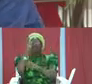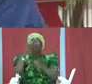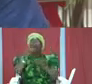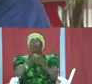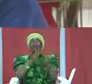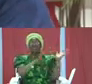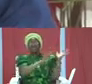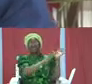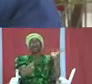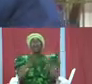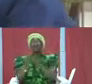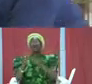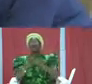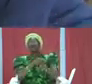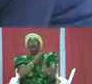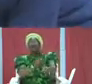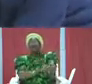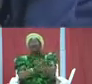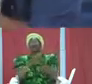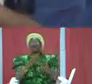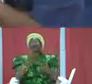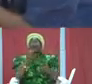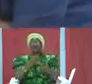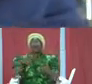name, we have prayed.